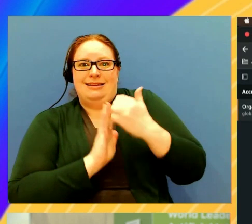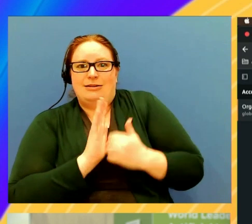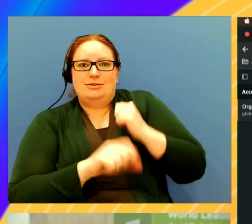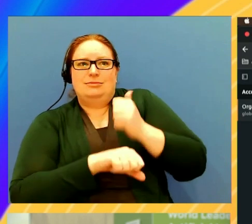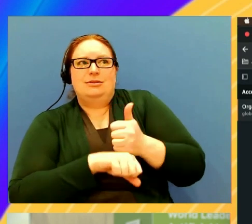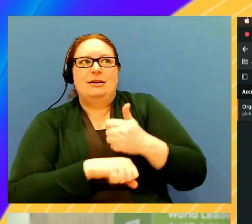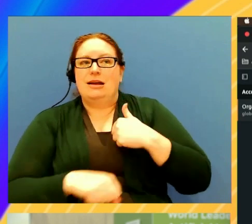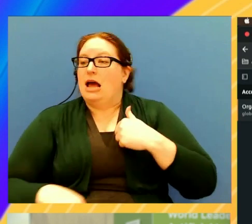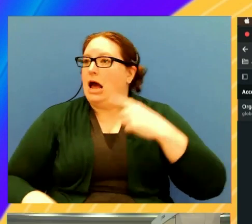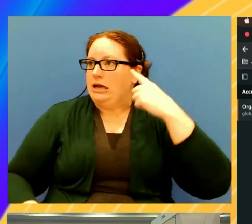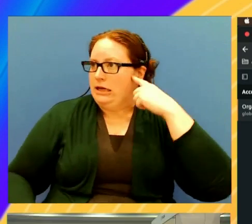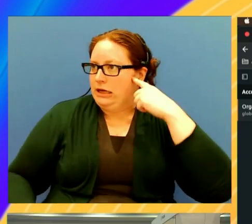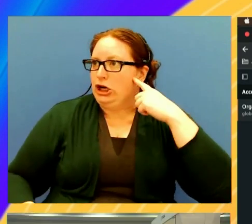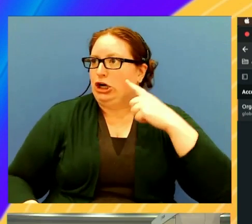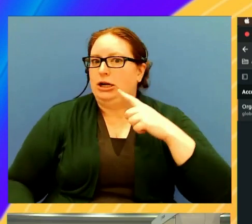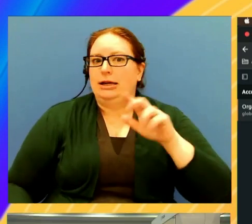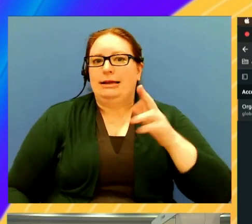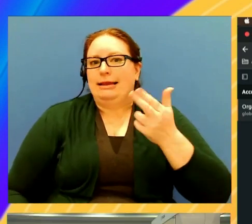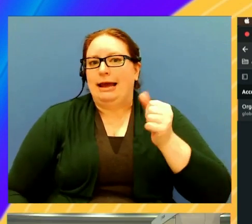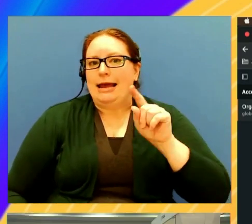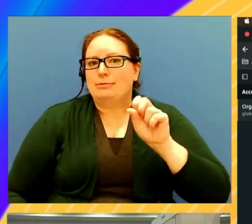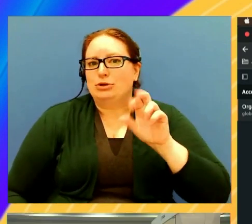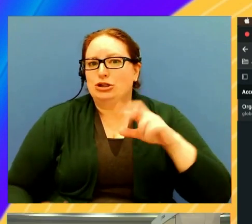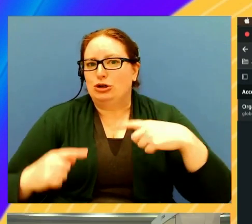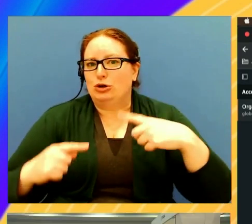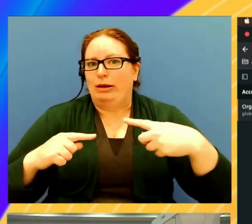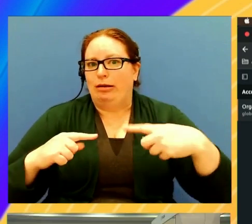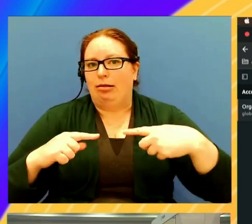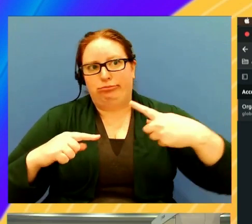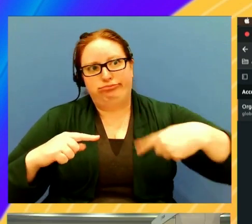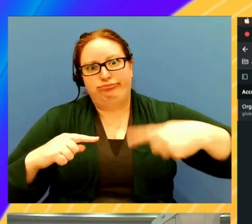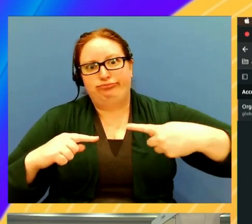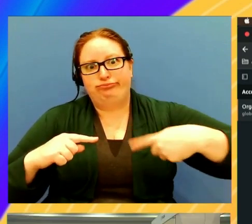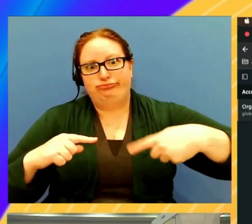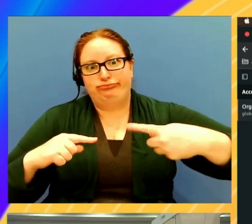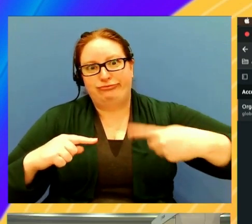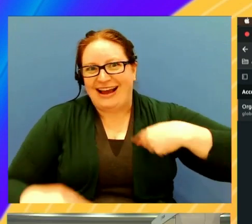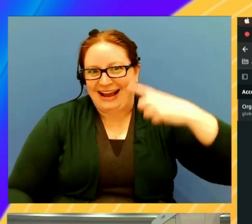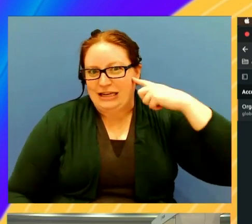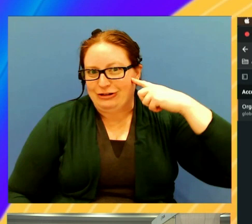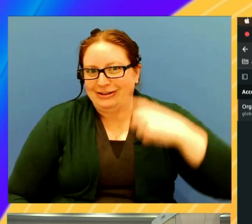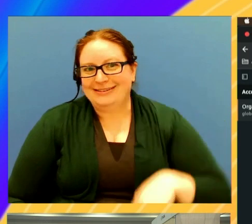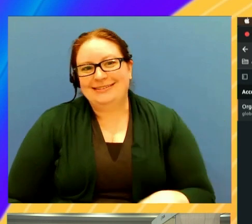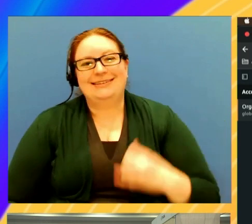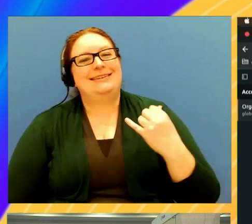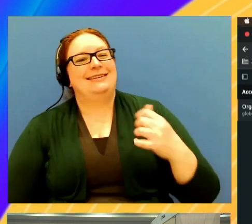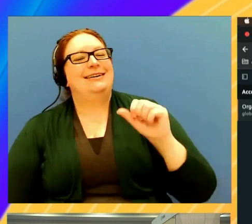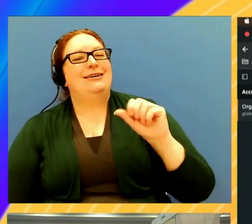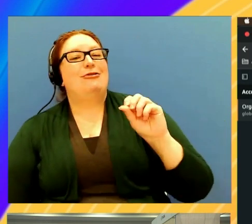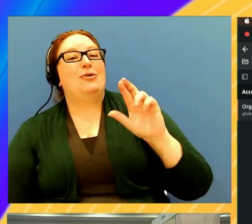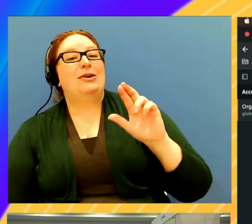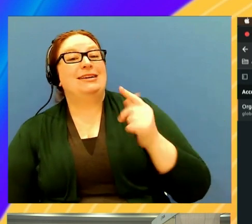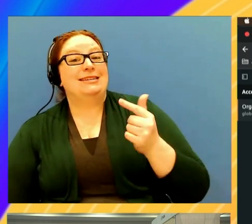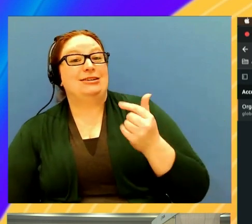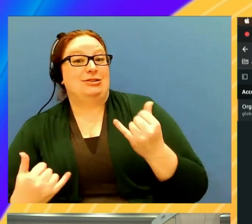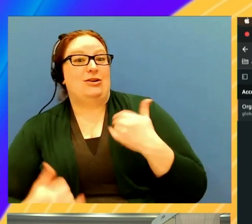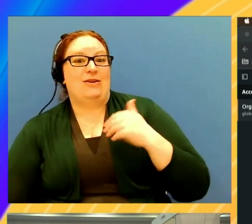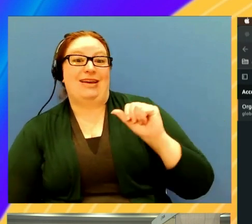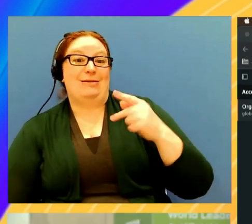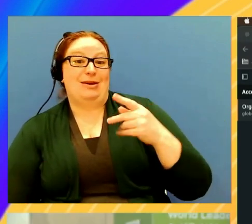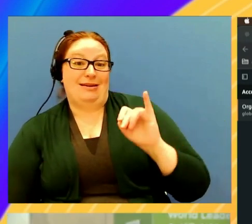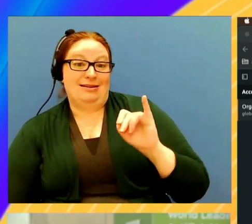hear the hamster wheel spinning. Now, the beauty of this is also that Organizations has APIs that allow you to do the exact same